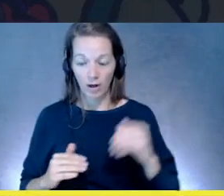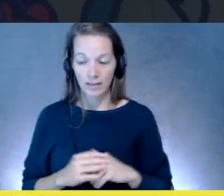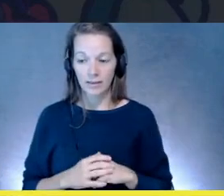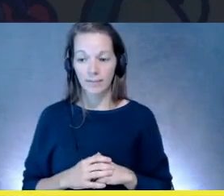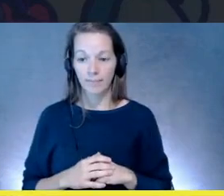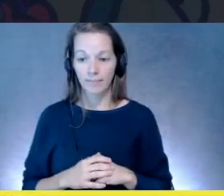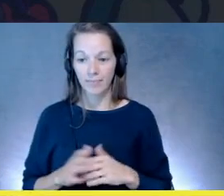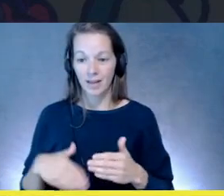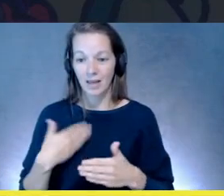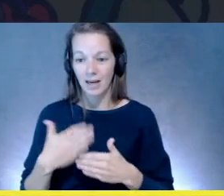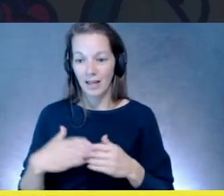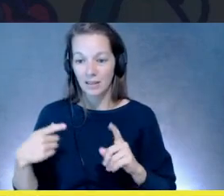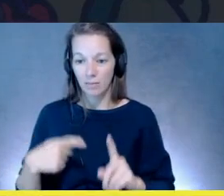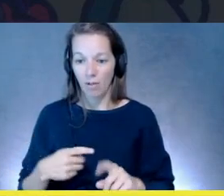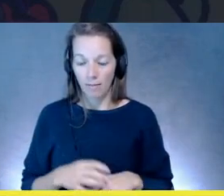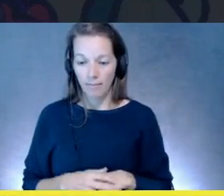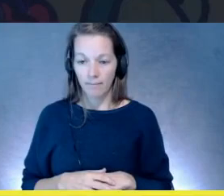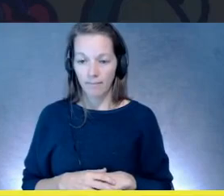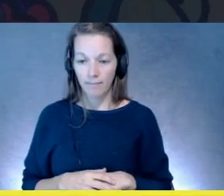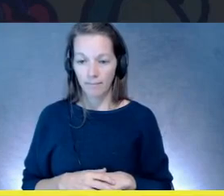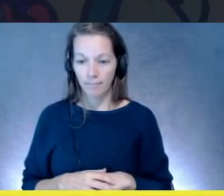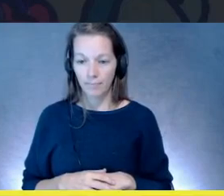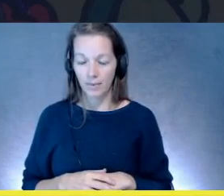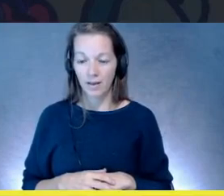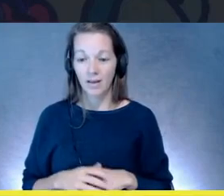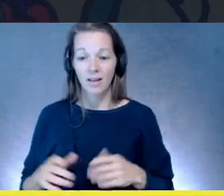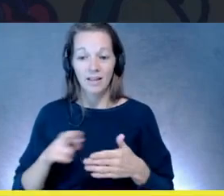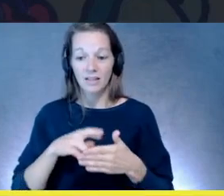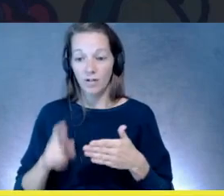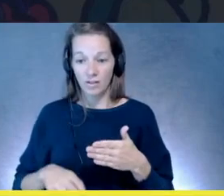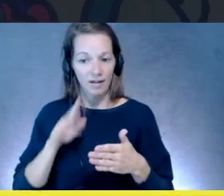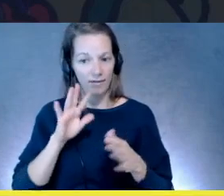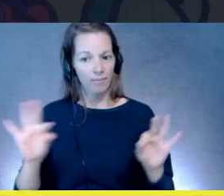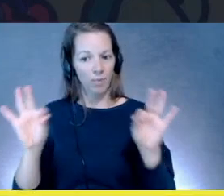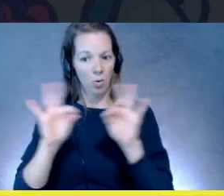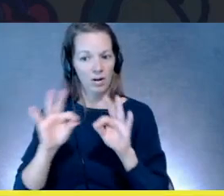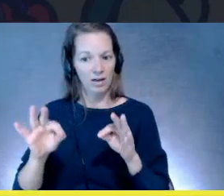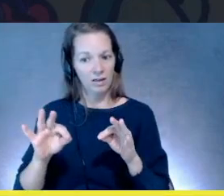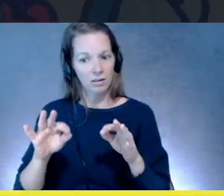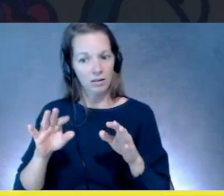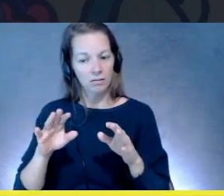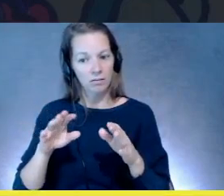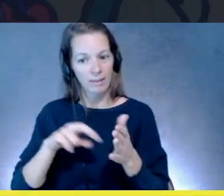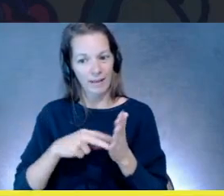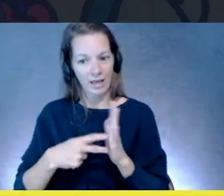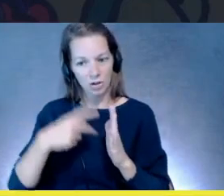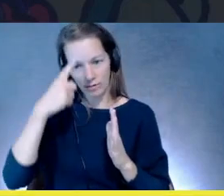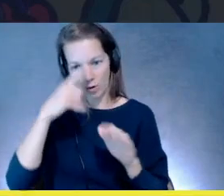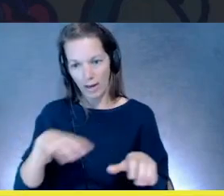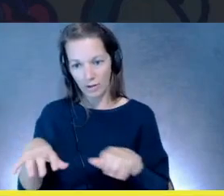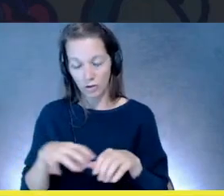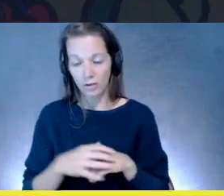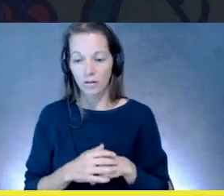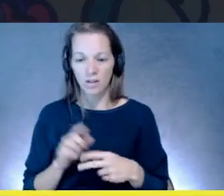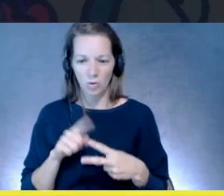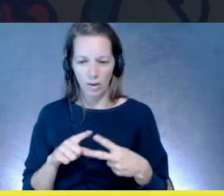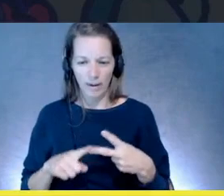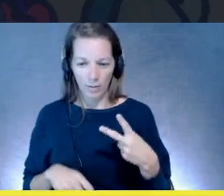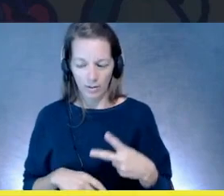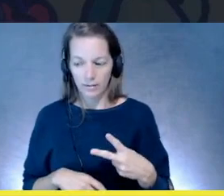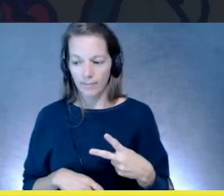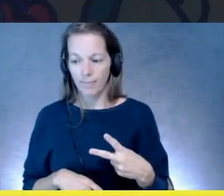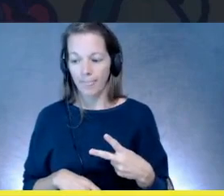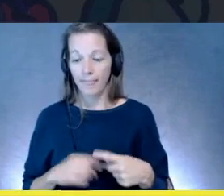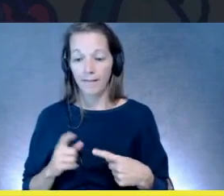bullet. These findings have important implications for action, and I'll focus on 2 of the main ones.